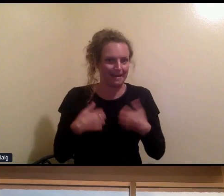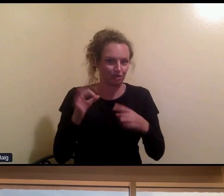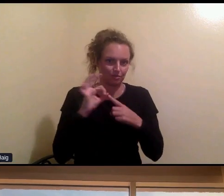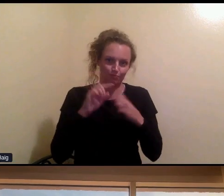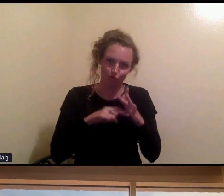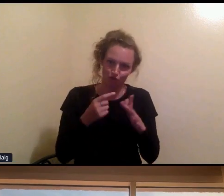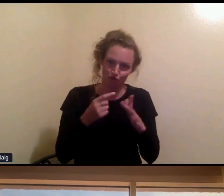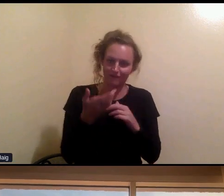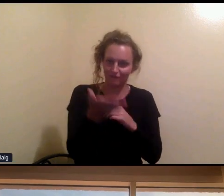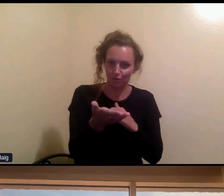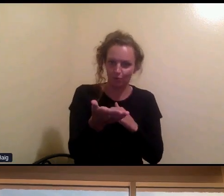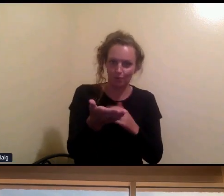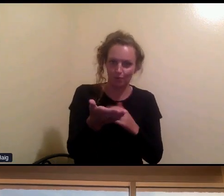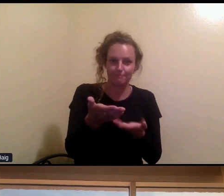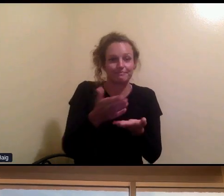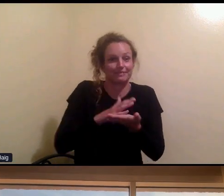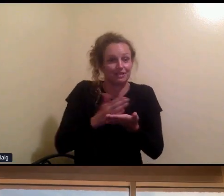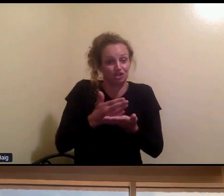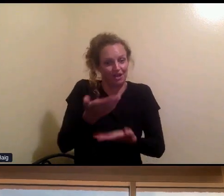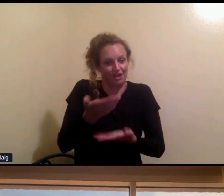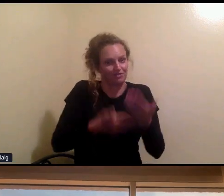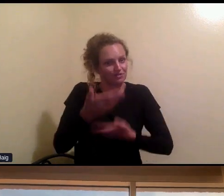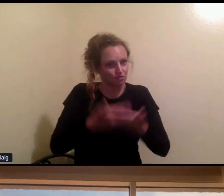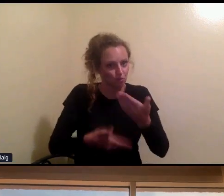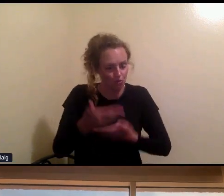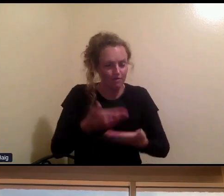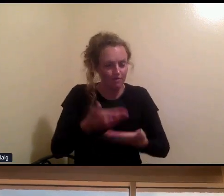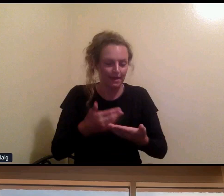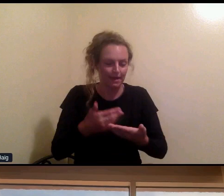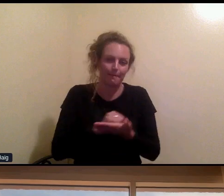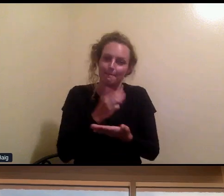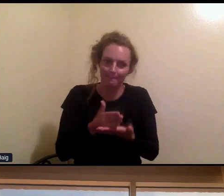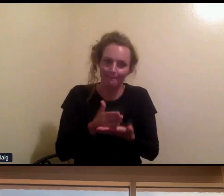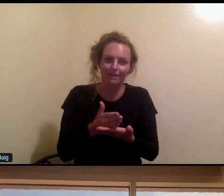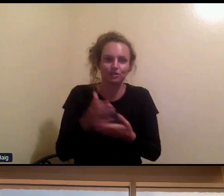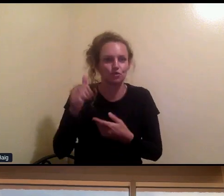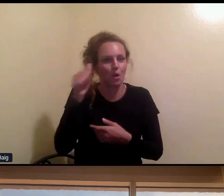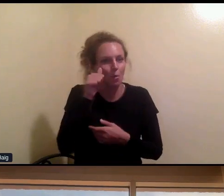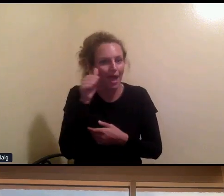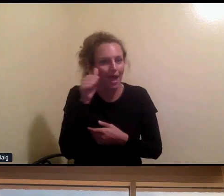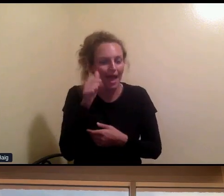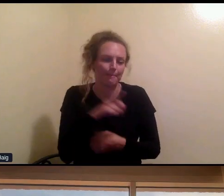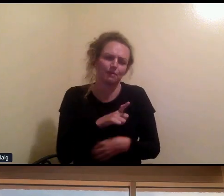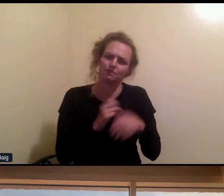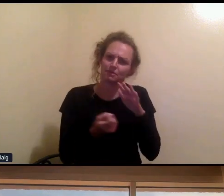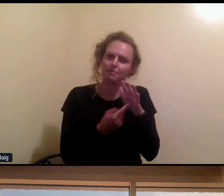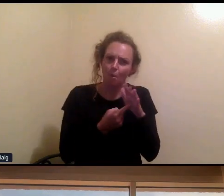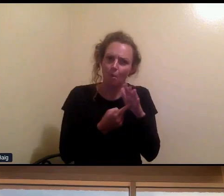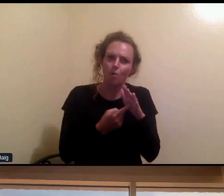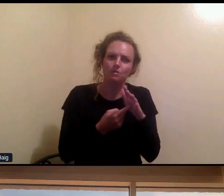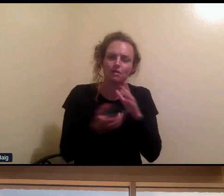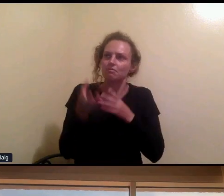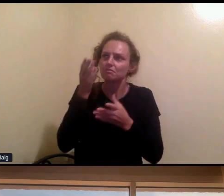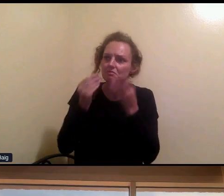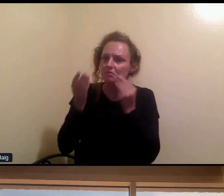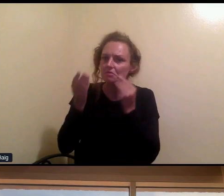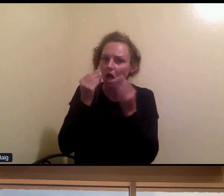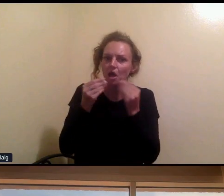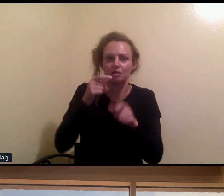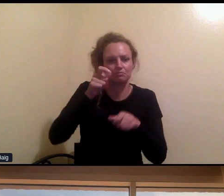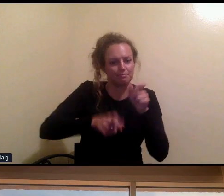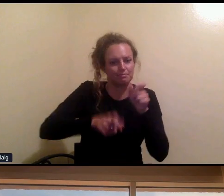hear, obviously, that broader awareness that comes from that, because hearing different people's stories in different places is the whole point. It's That's not correct. one size fits all.